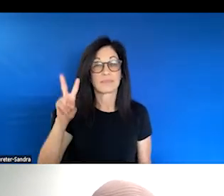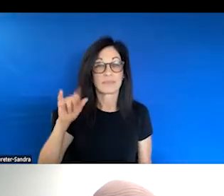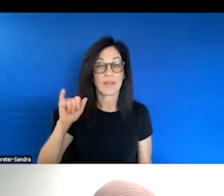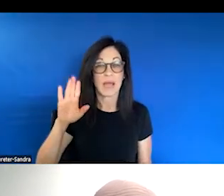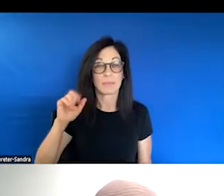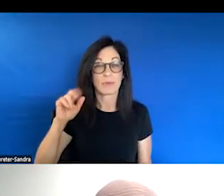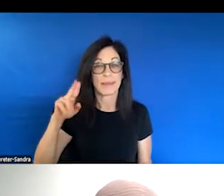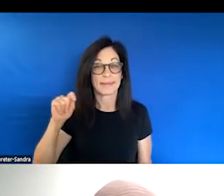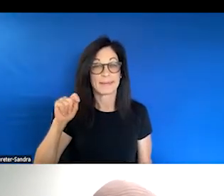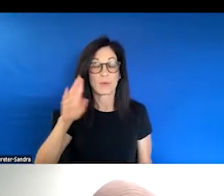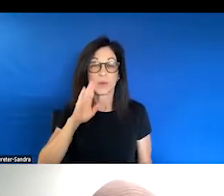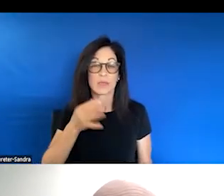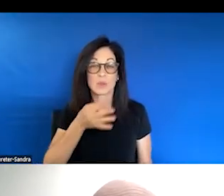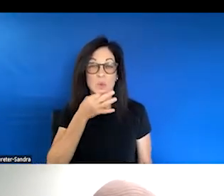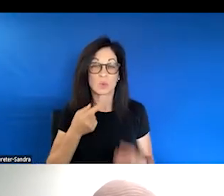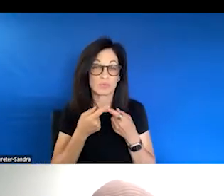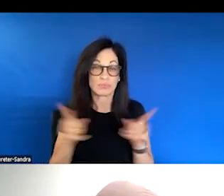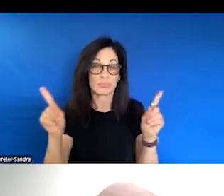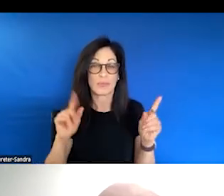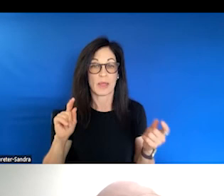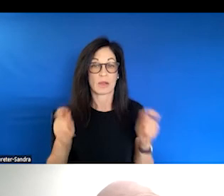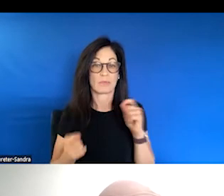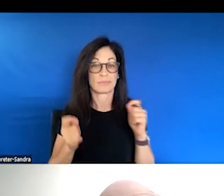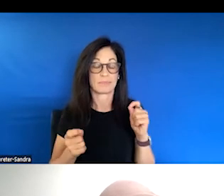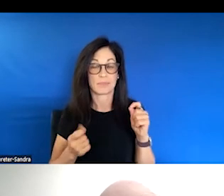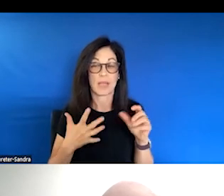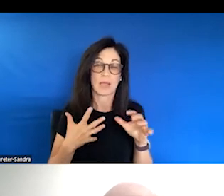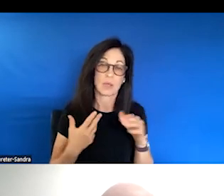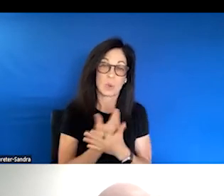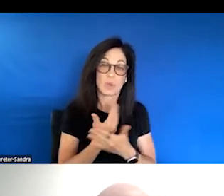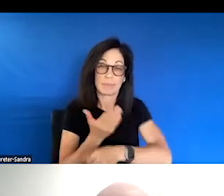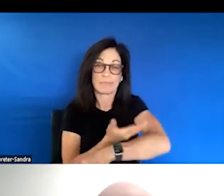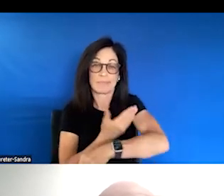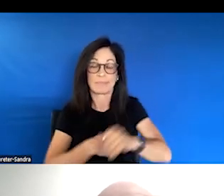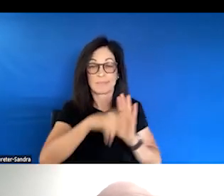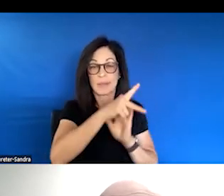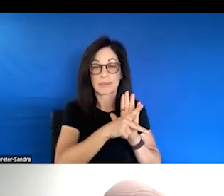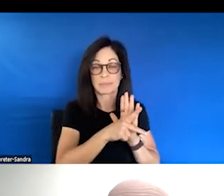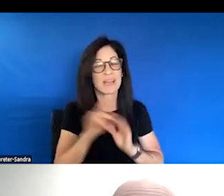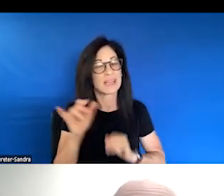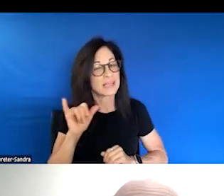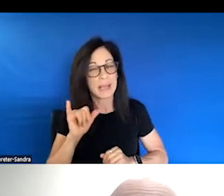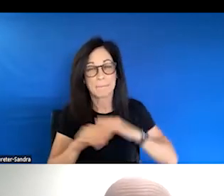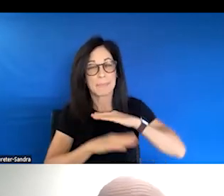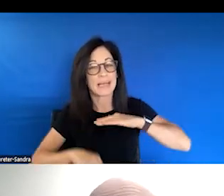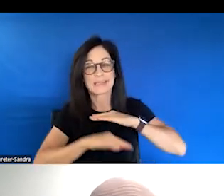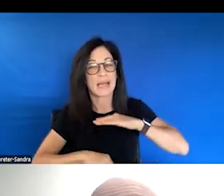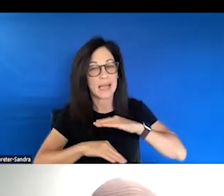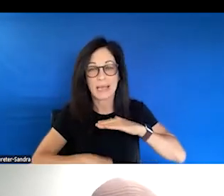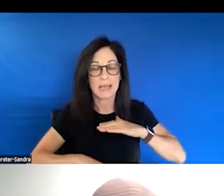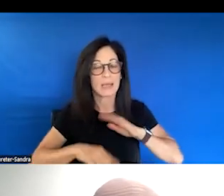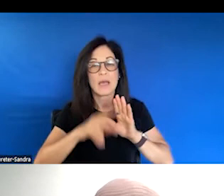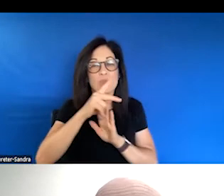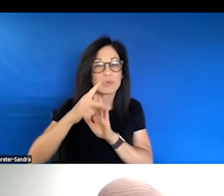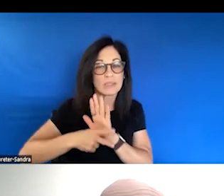releasing shortly their revised policy, same basic principles, but it is being